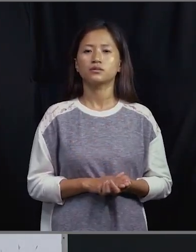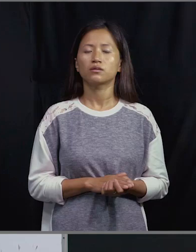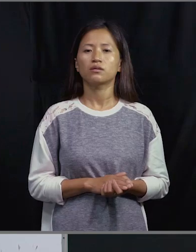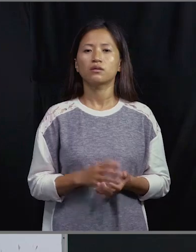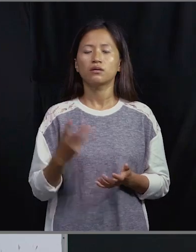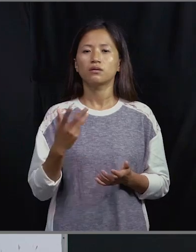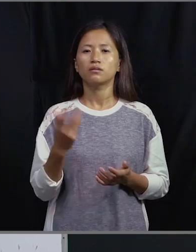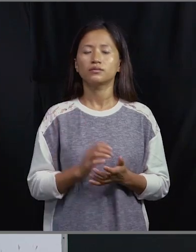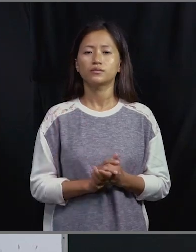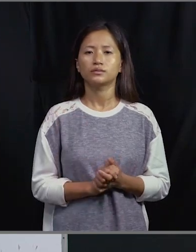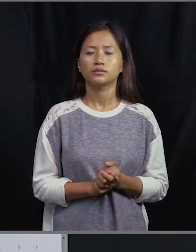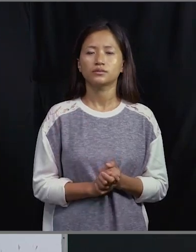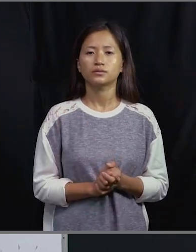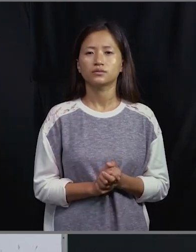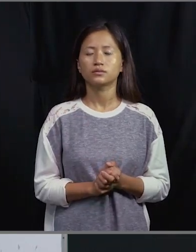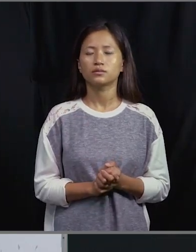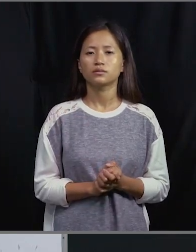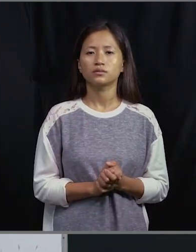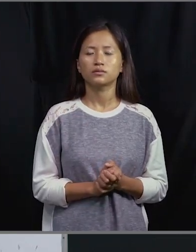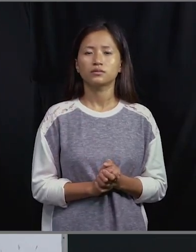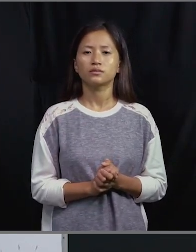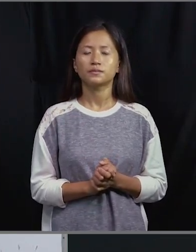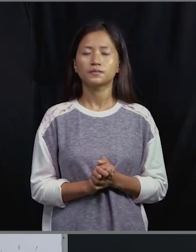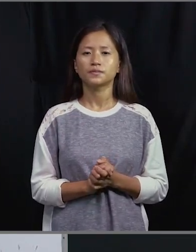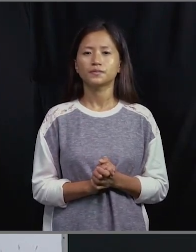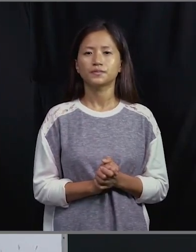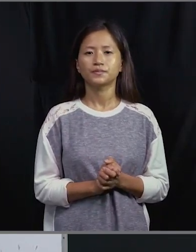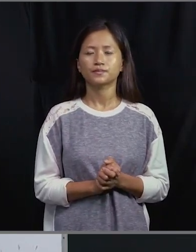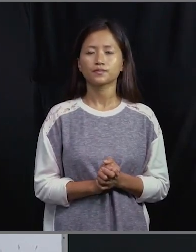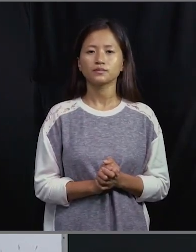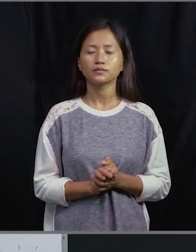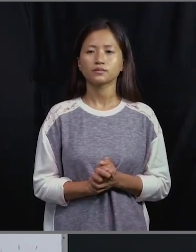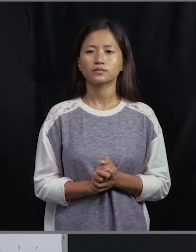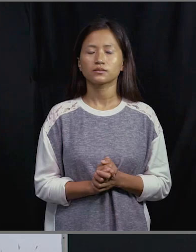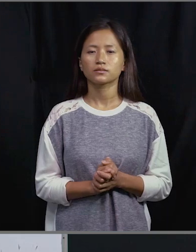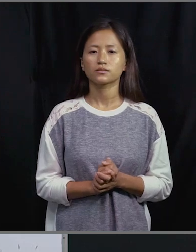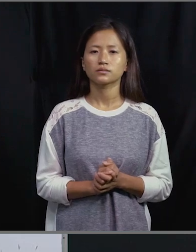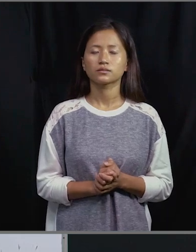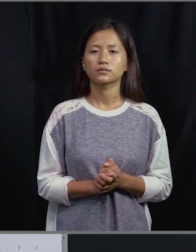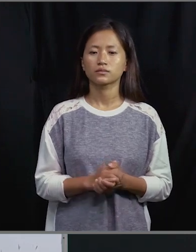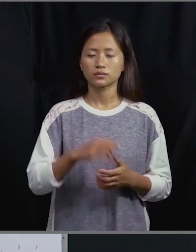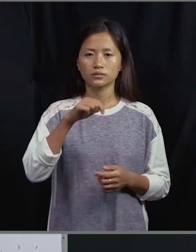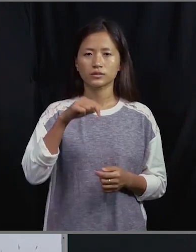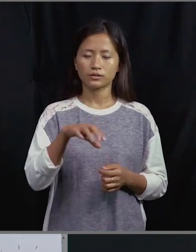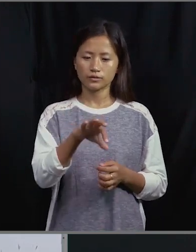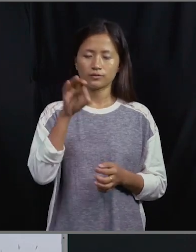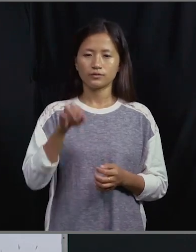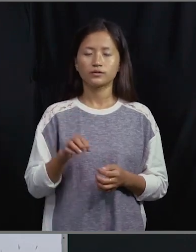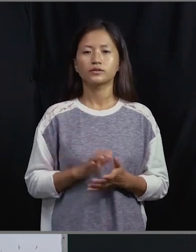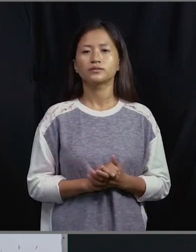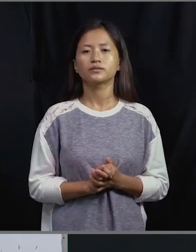How many grams of oxygen will be produced by the complete combustion of 8 gram of methane? Now, to find